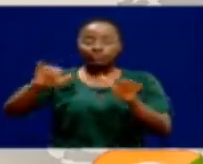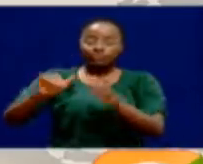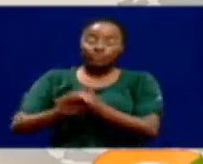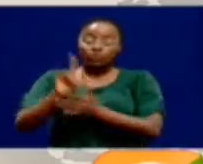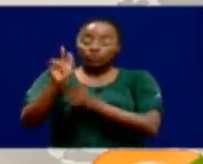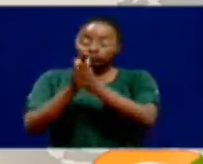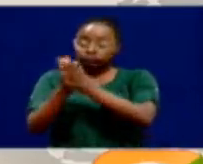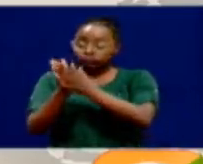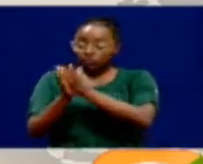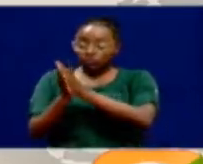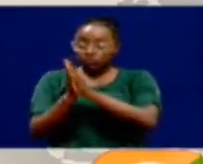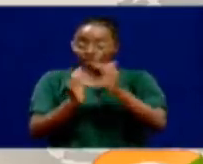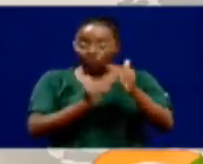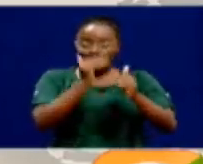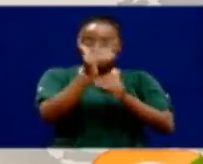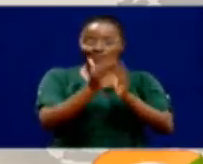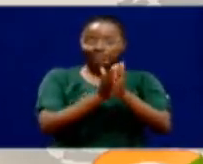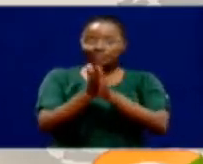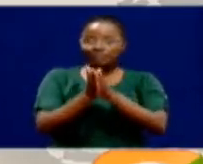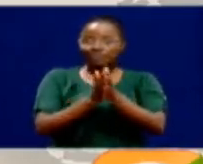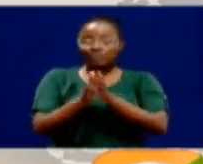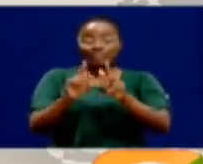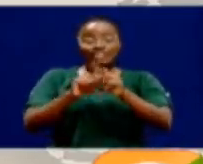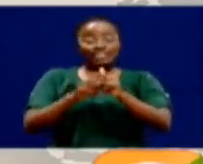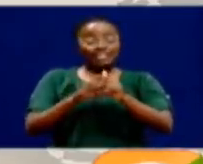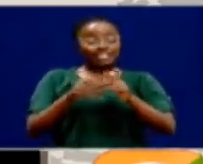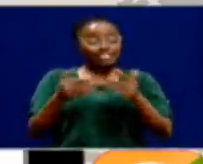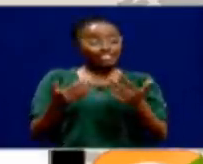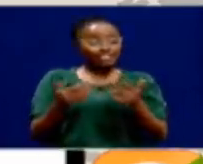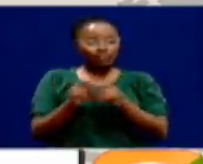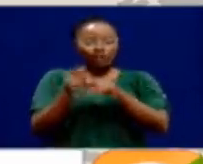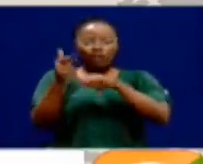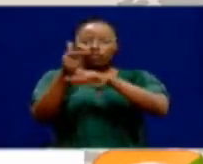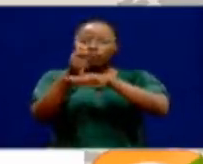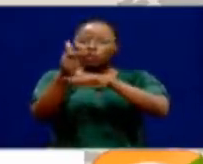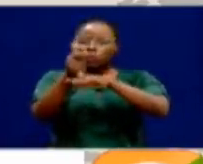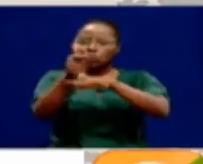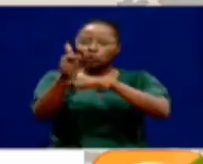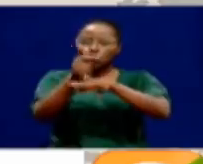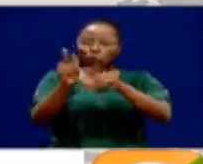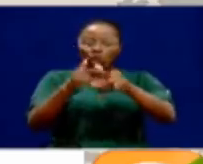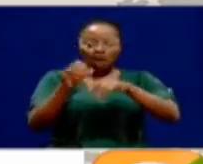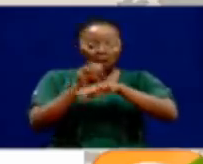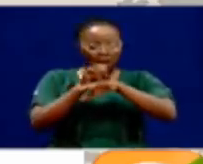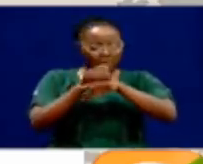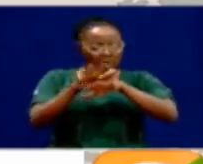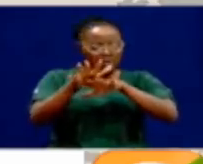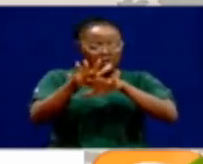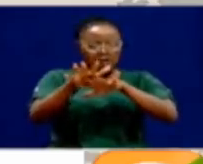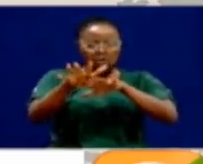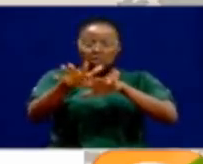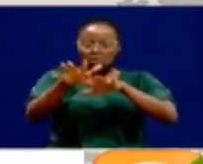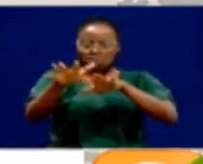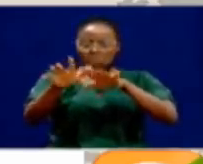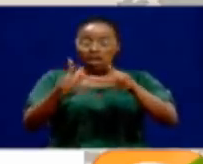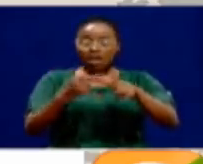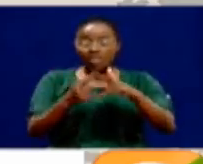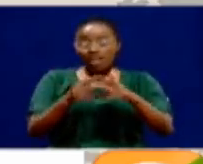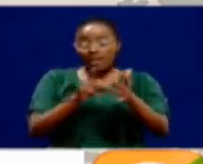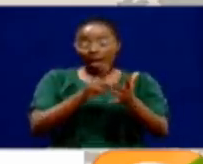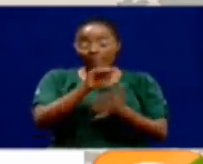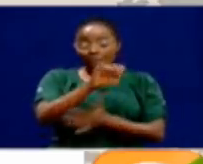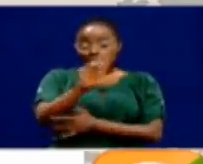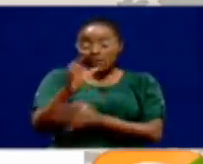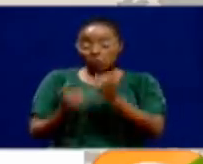From one inspiring story to another, which started off actually as a video which then went viral, and then a pay bill was